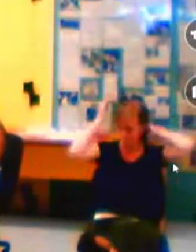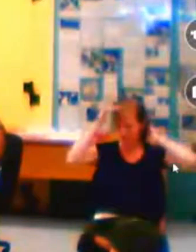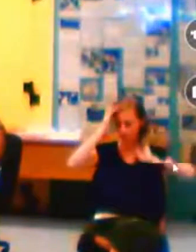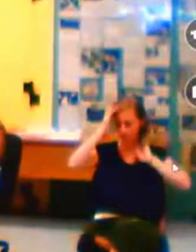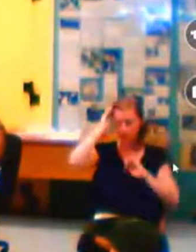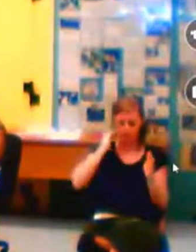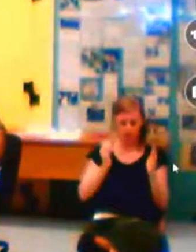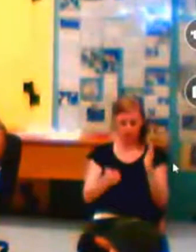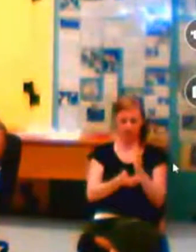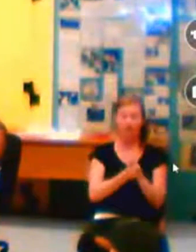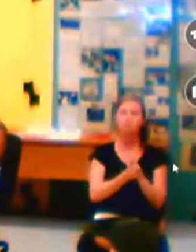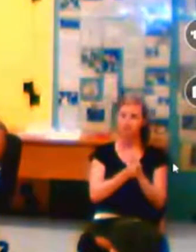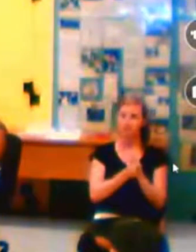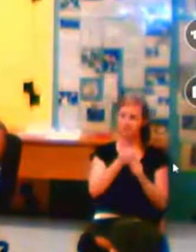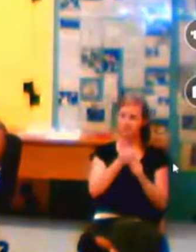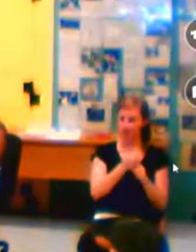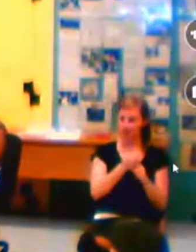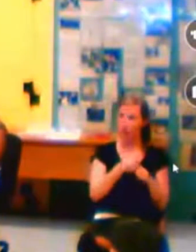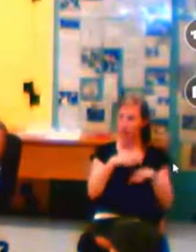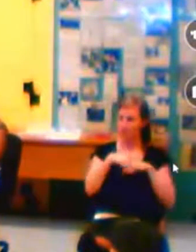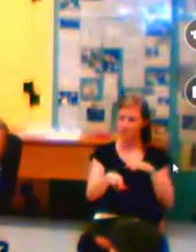just forced into institutions?